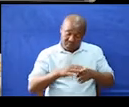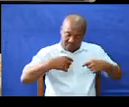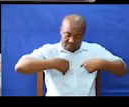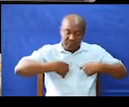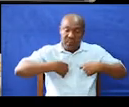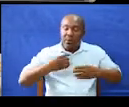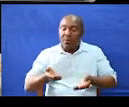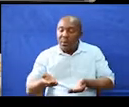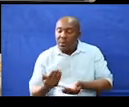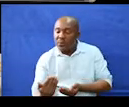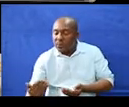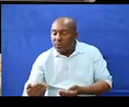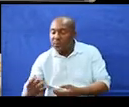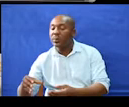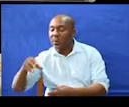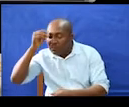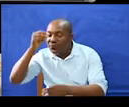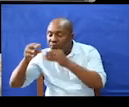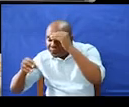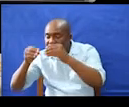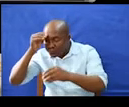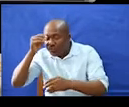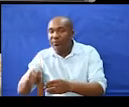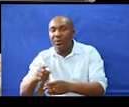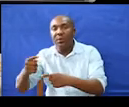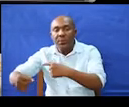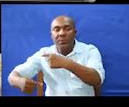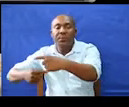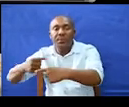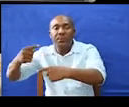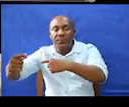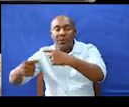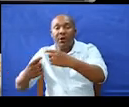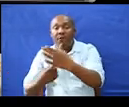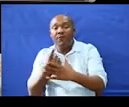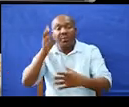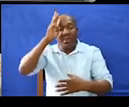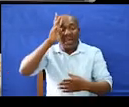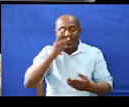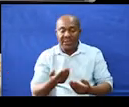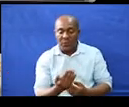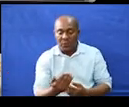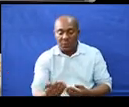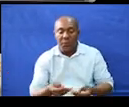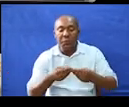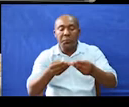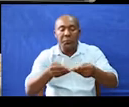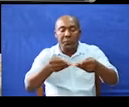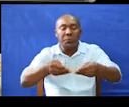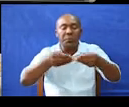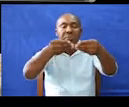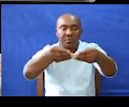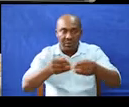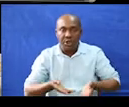the organisms of their own kind with the adapted characteristics from the parents which were also acquired from the environment. And